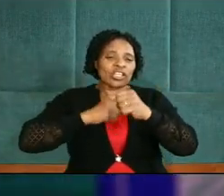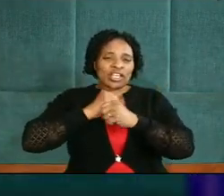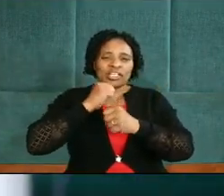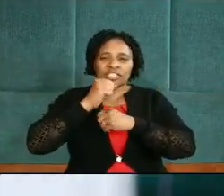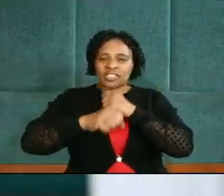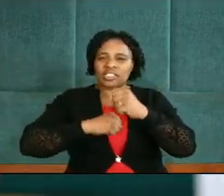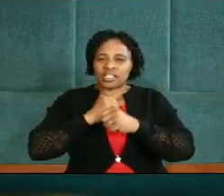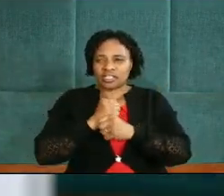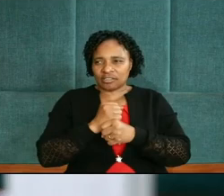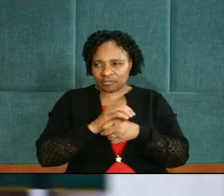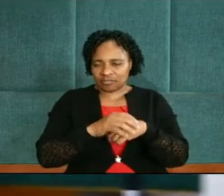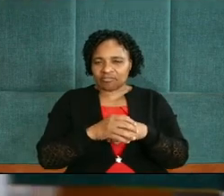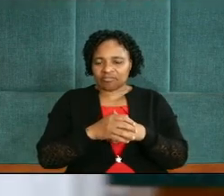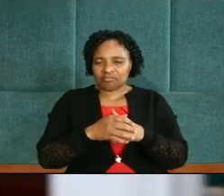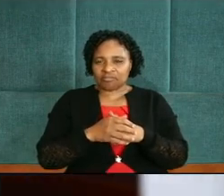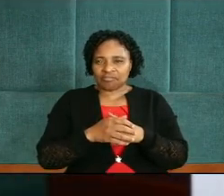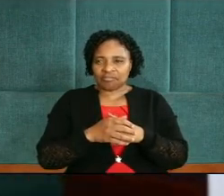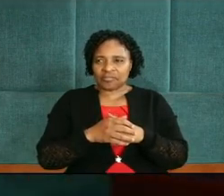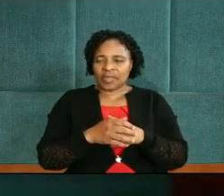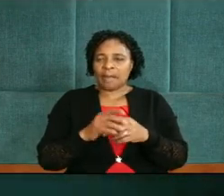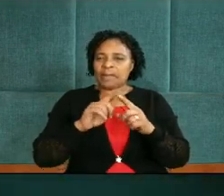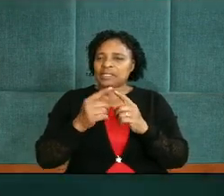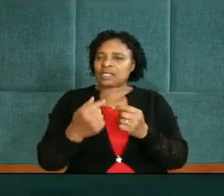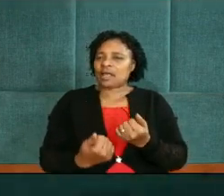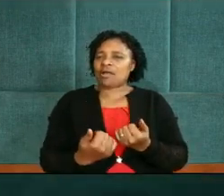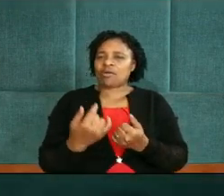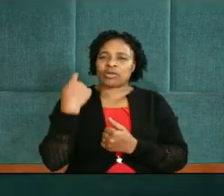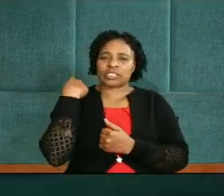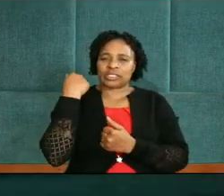now. It's just recently